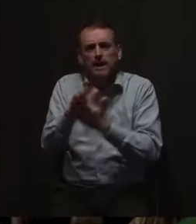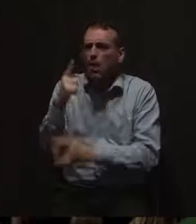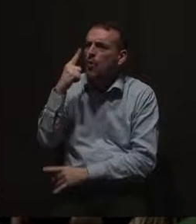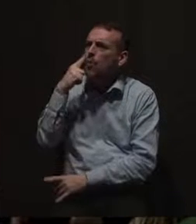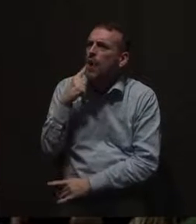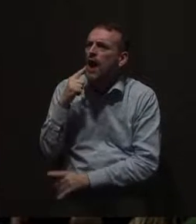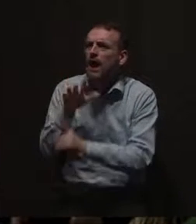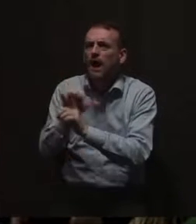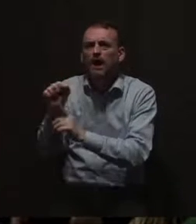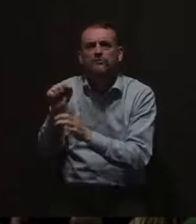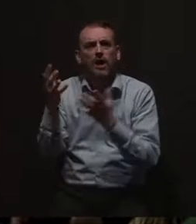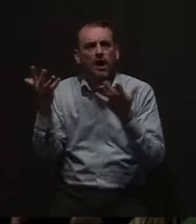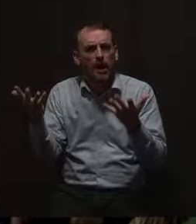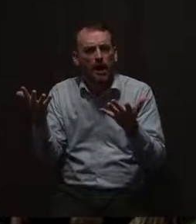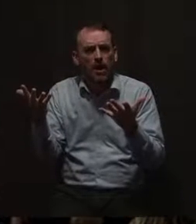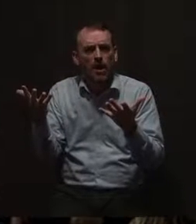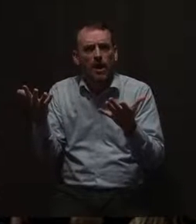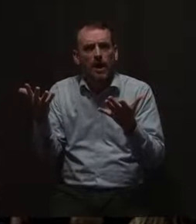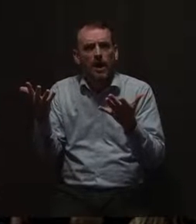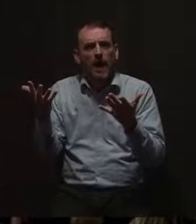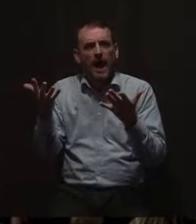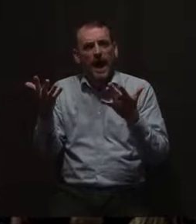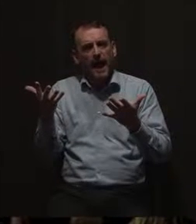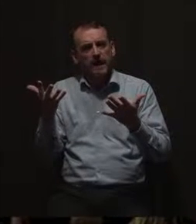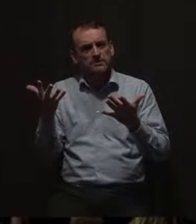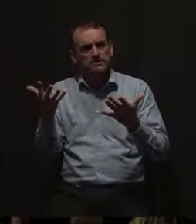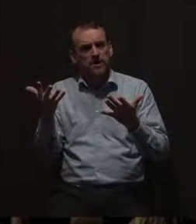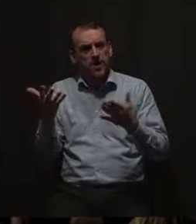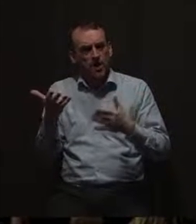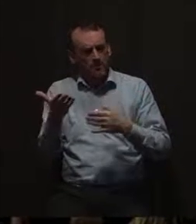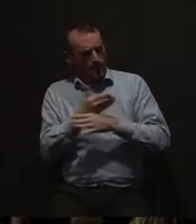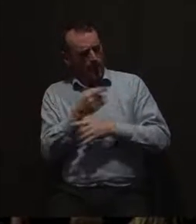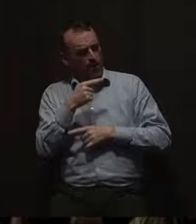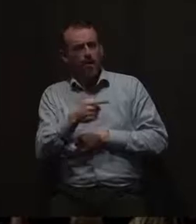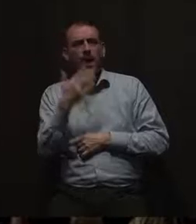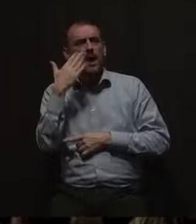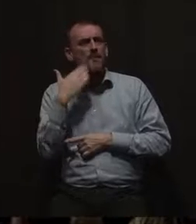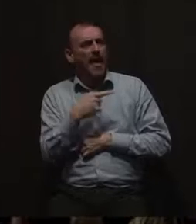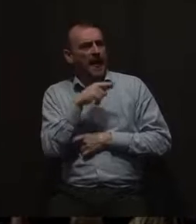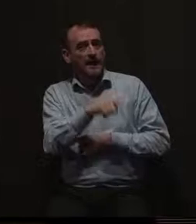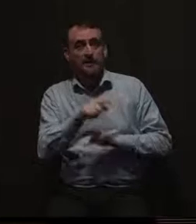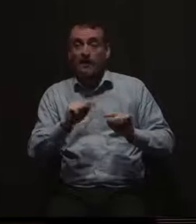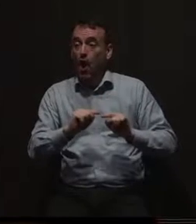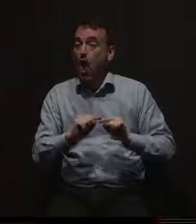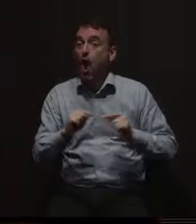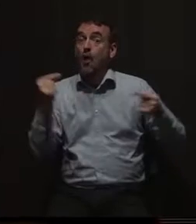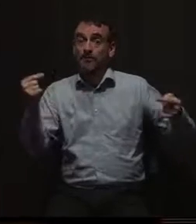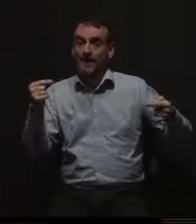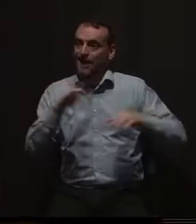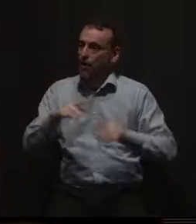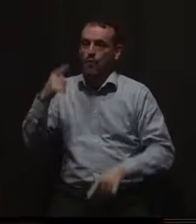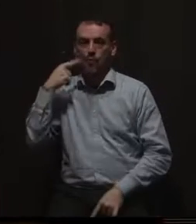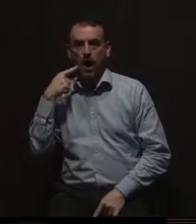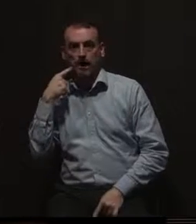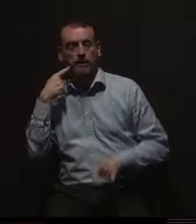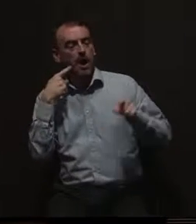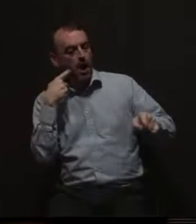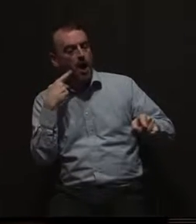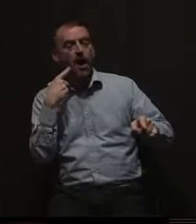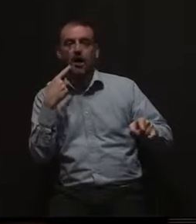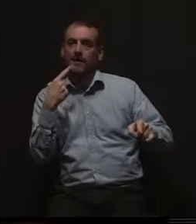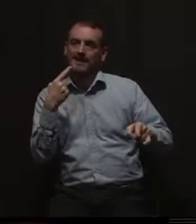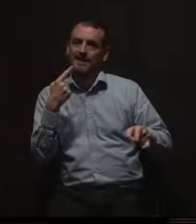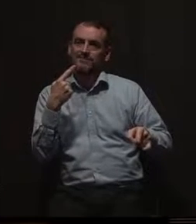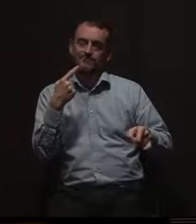time redefining being black, being of color. So the idea of white